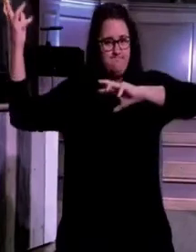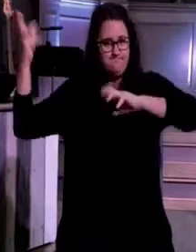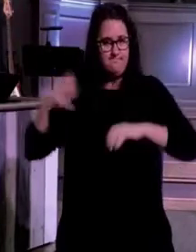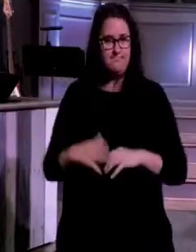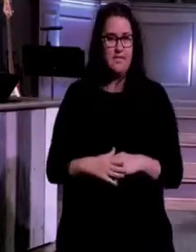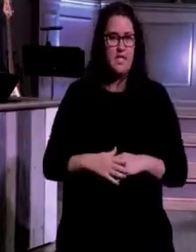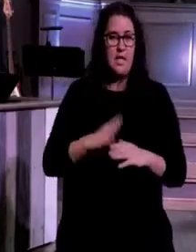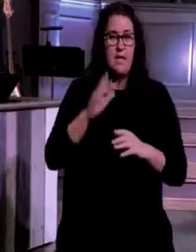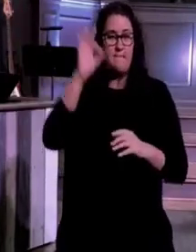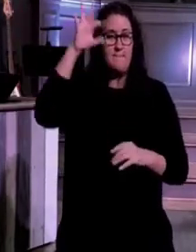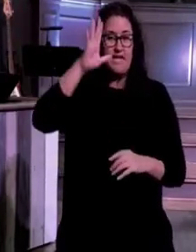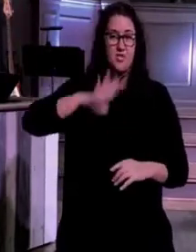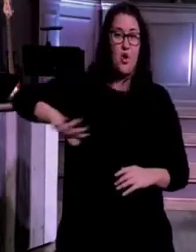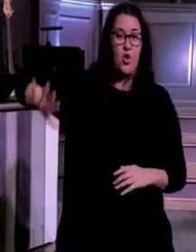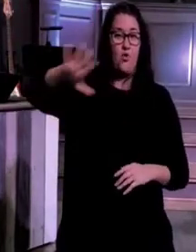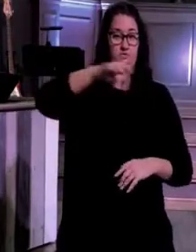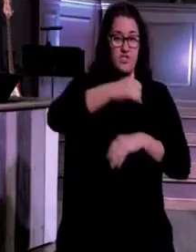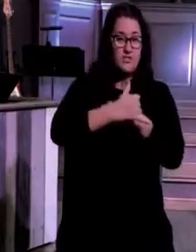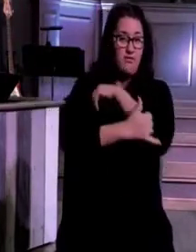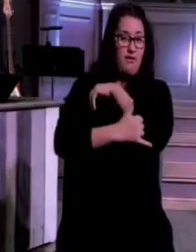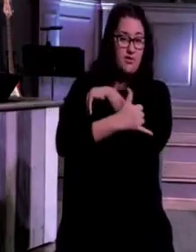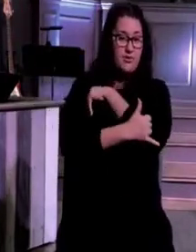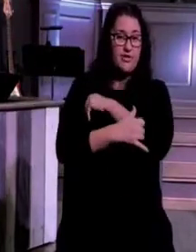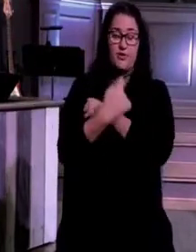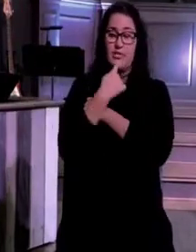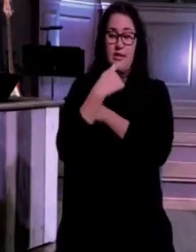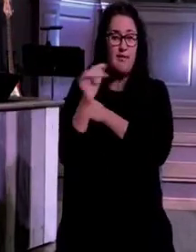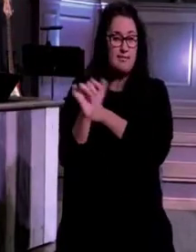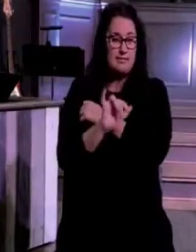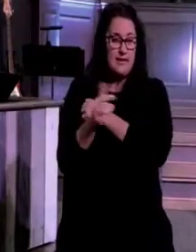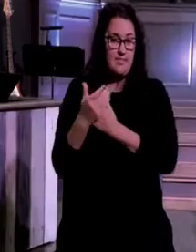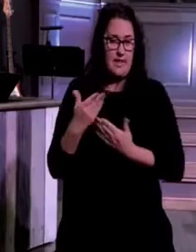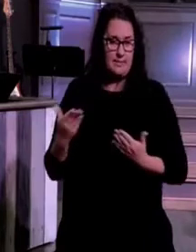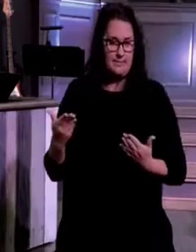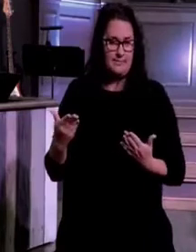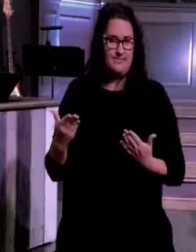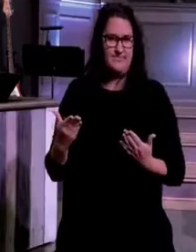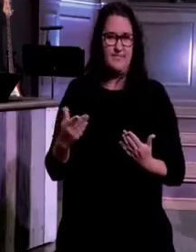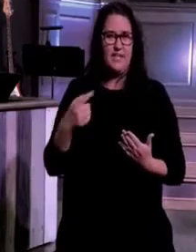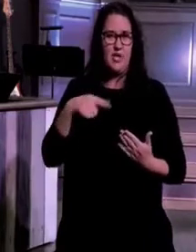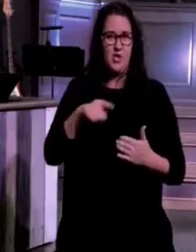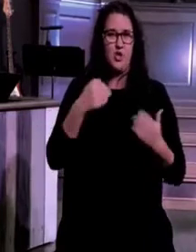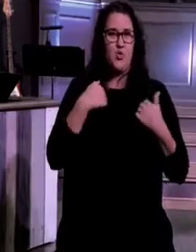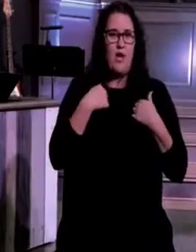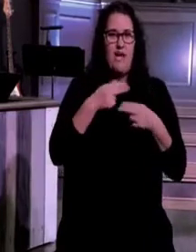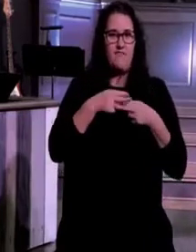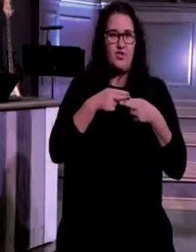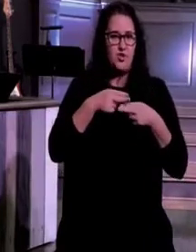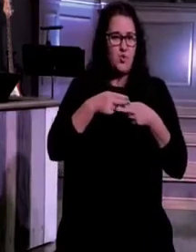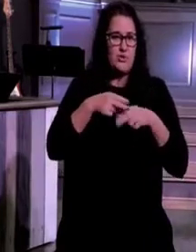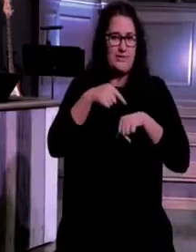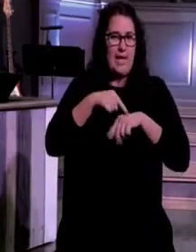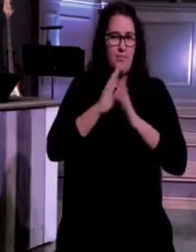Pastors all over this country are saying the same thing. You have a short season to pray.